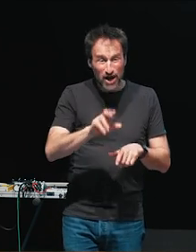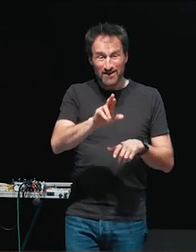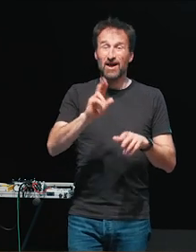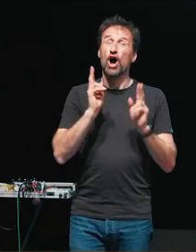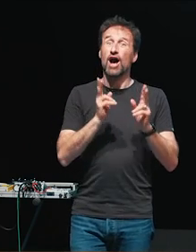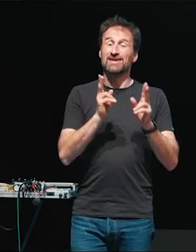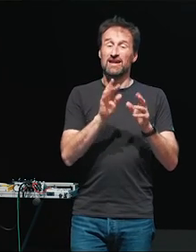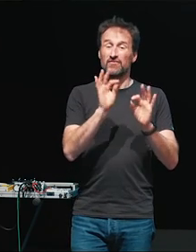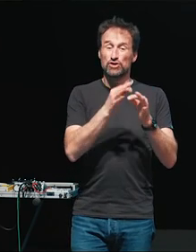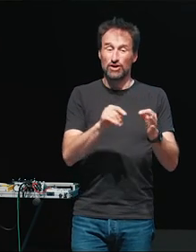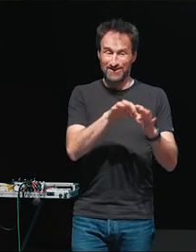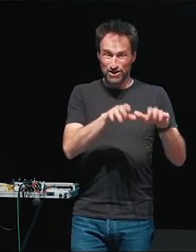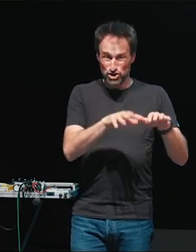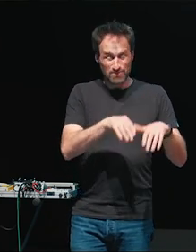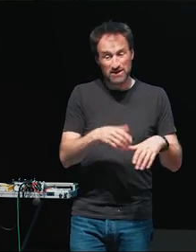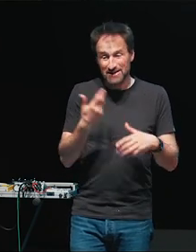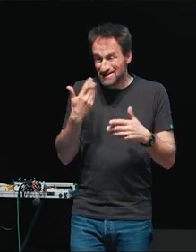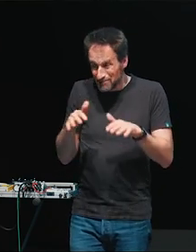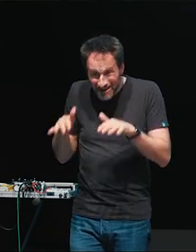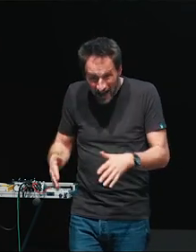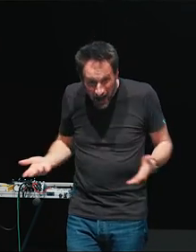original functionality are no longer with us.